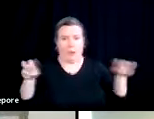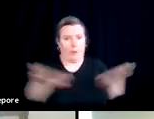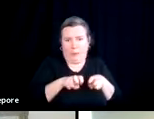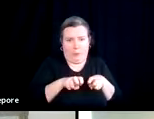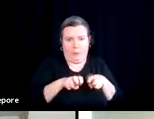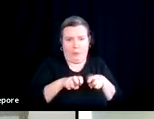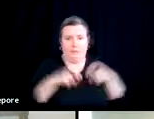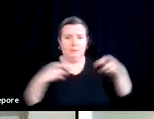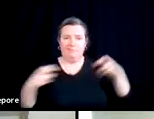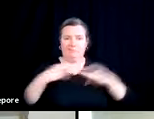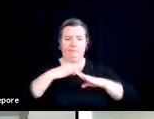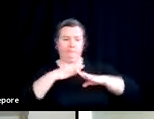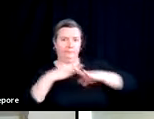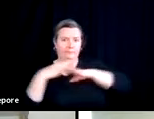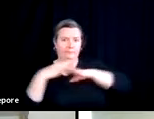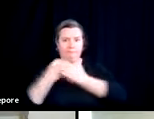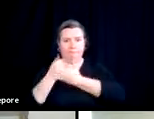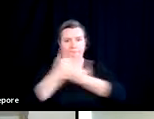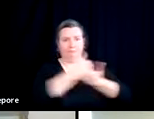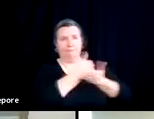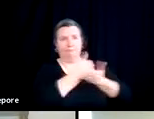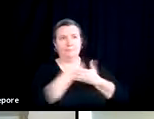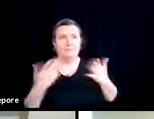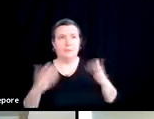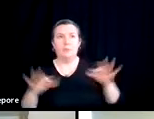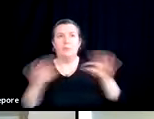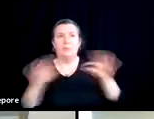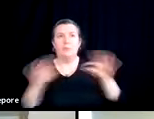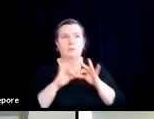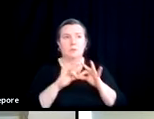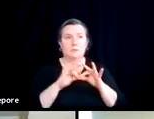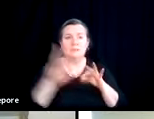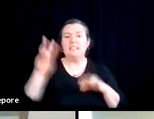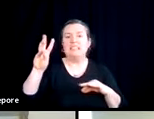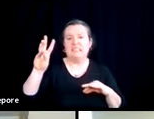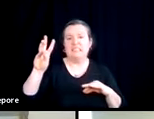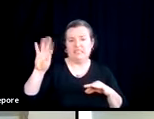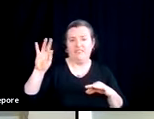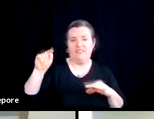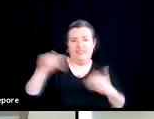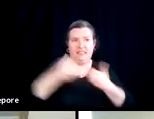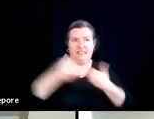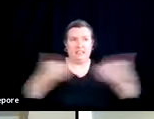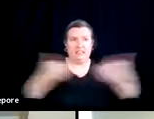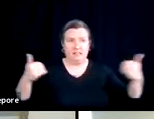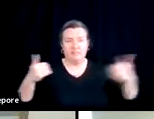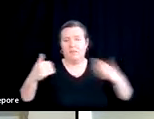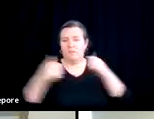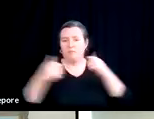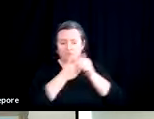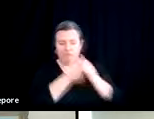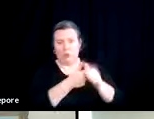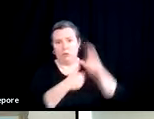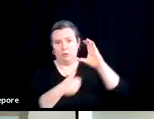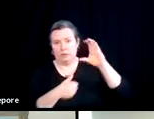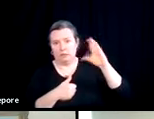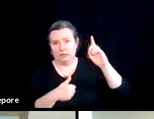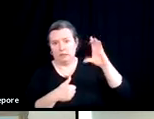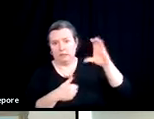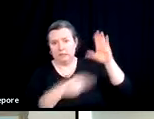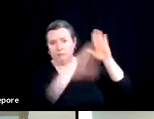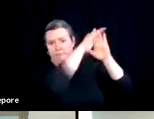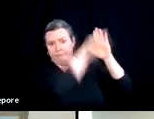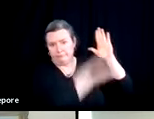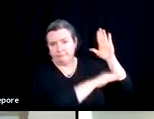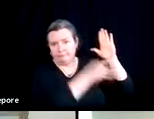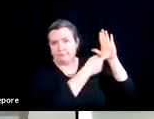key is, are you within 6 feet? This is the CDC guideline. Are you within 6 feet for a